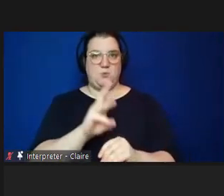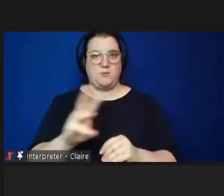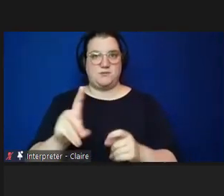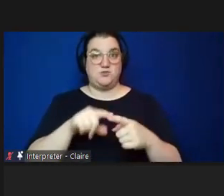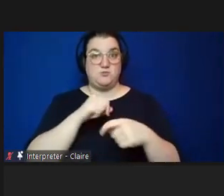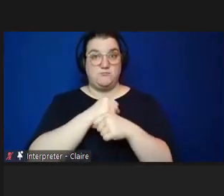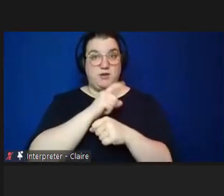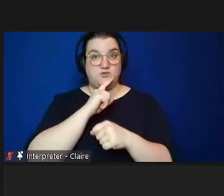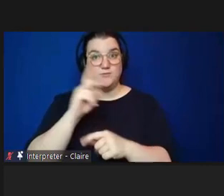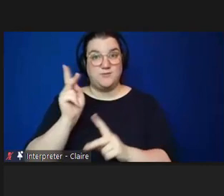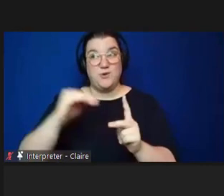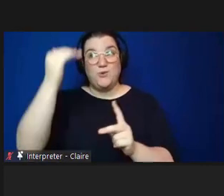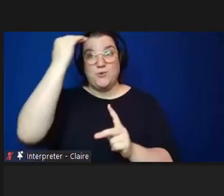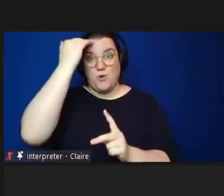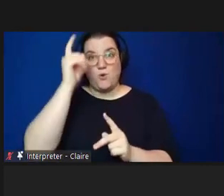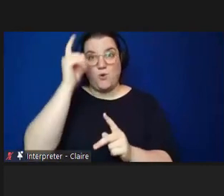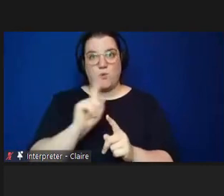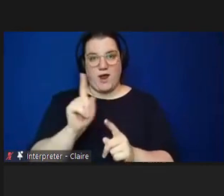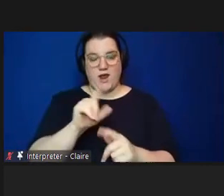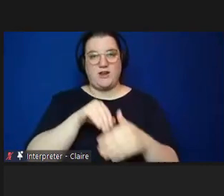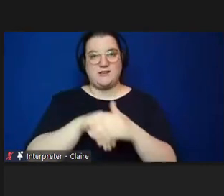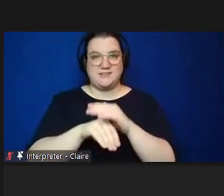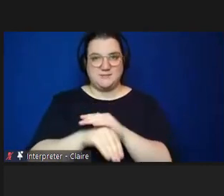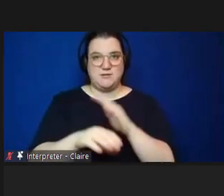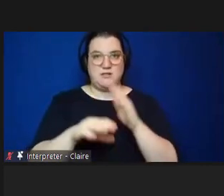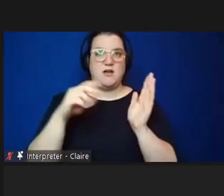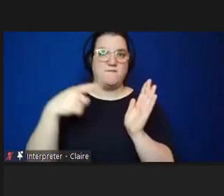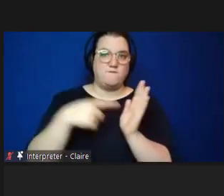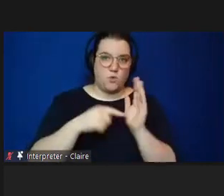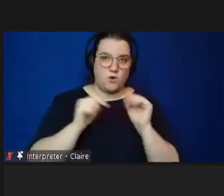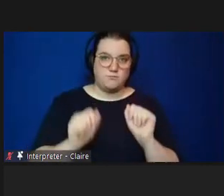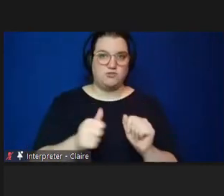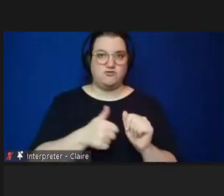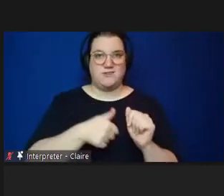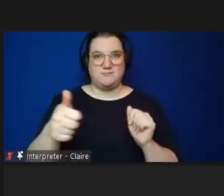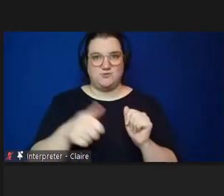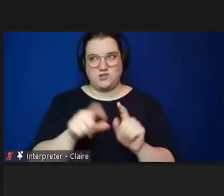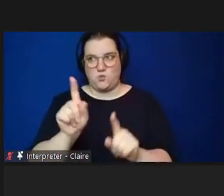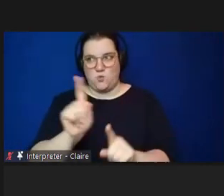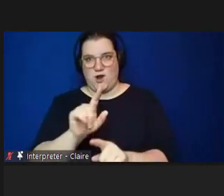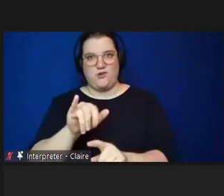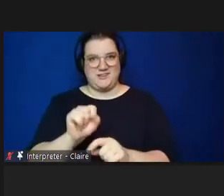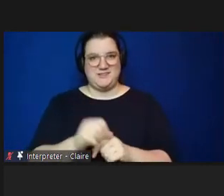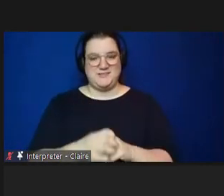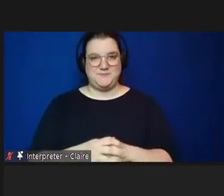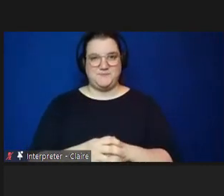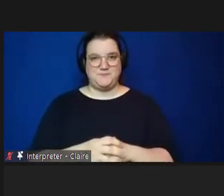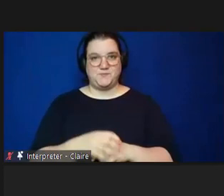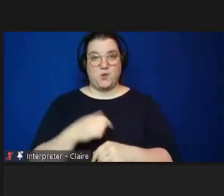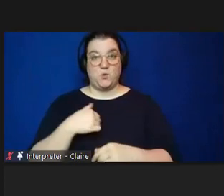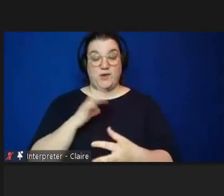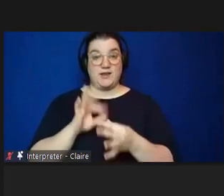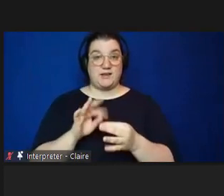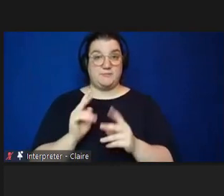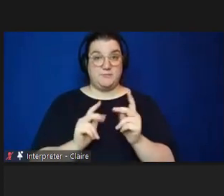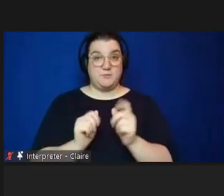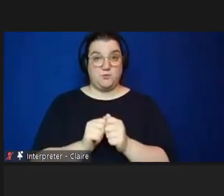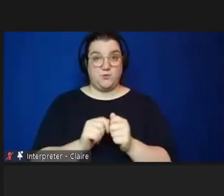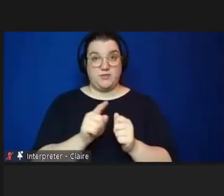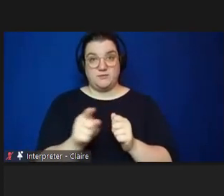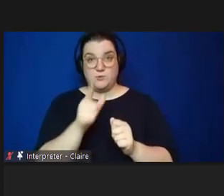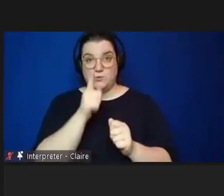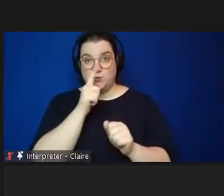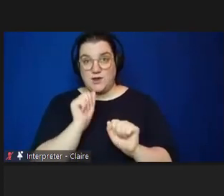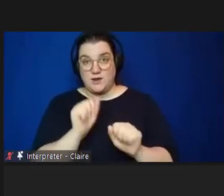that people know where accessible, affordable transportation is. We connected people with those that were able to